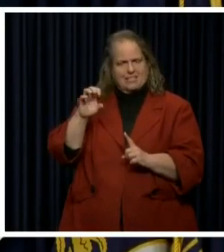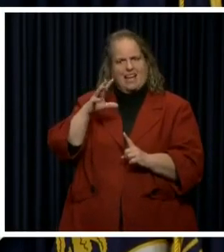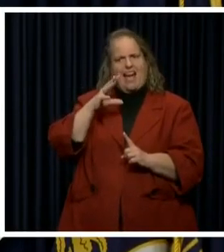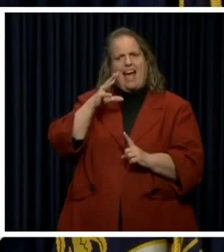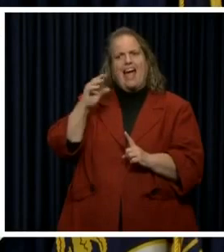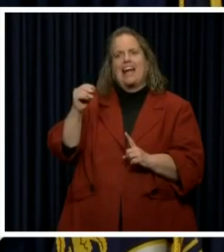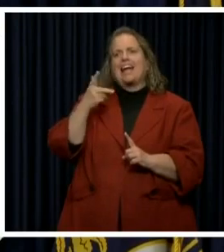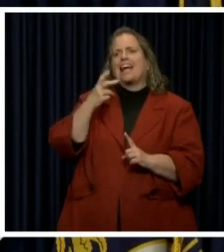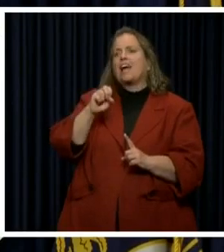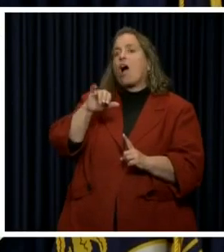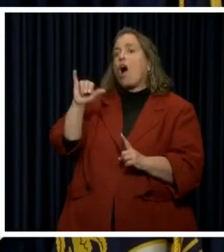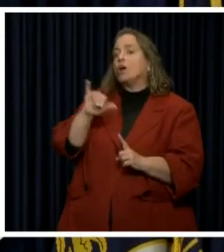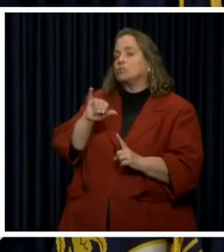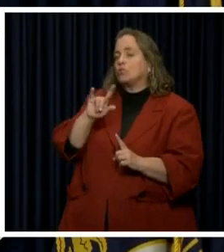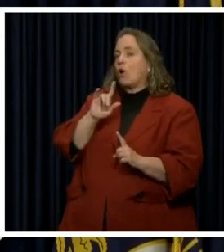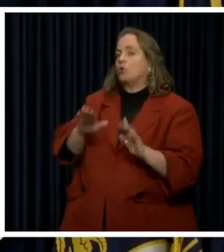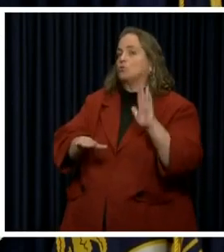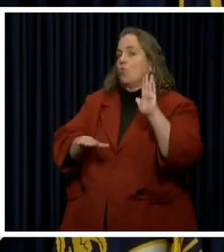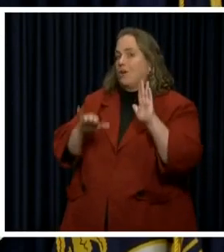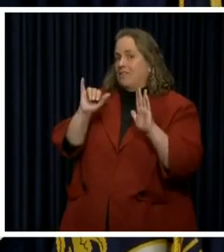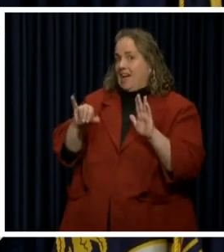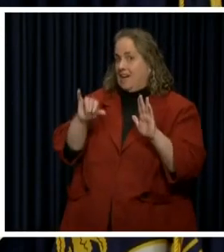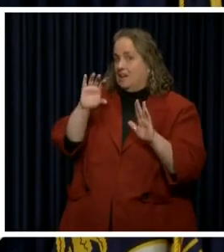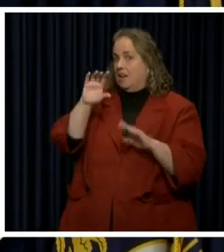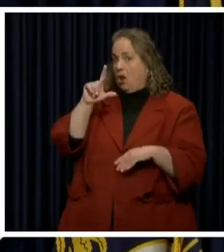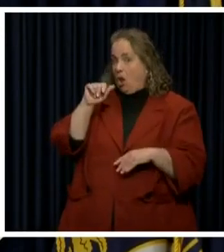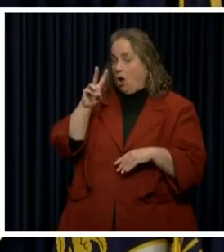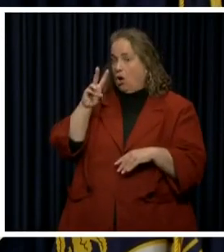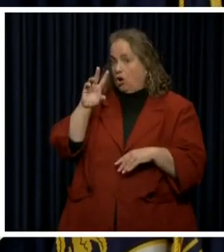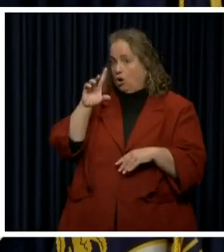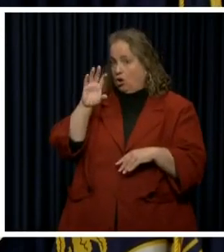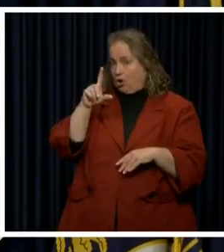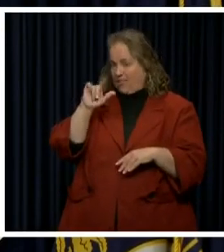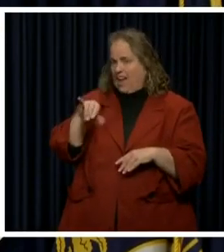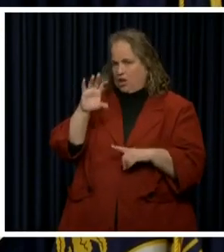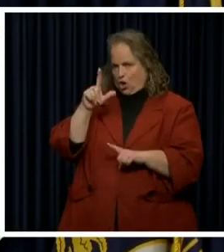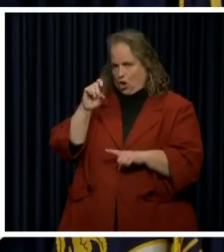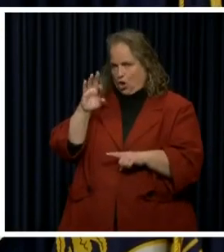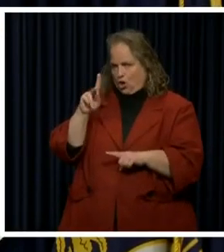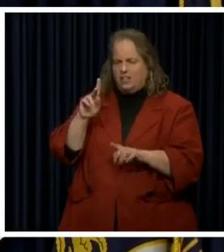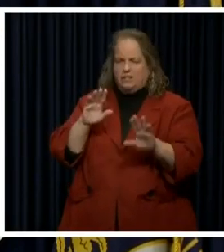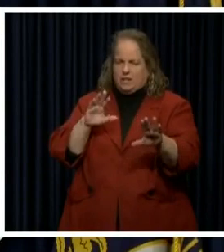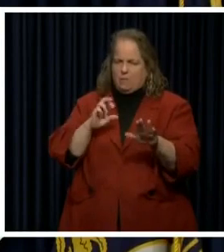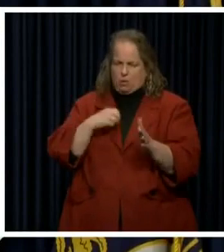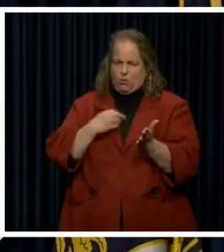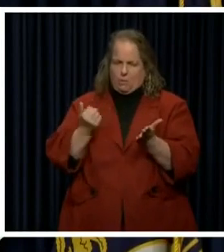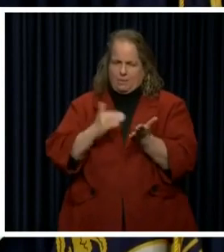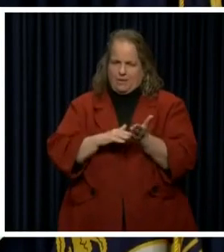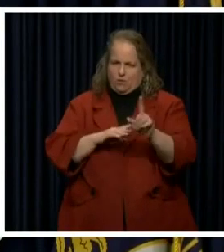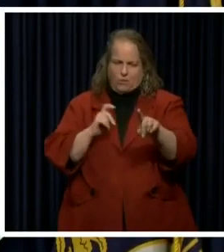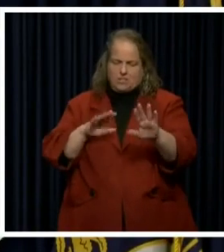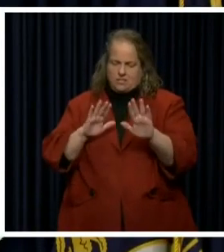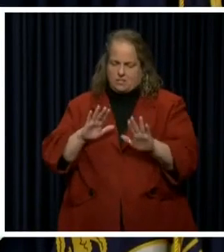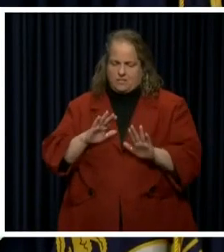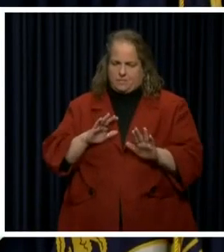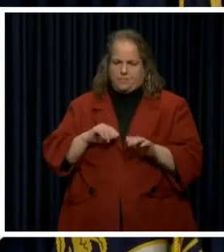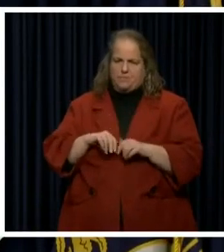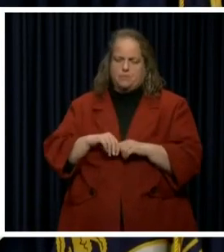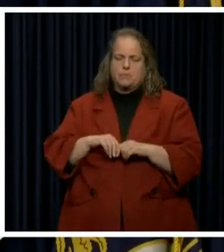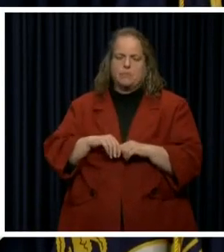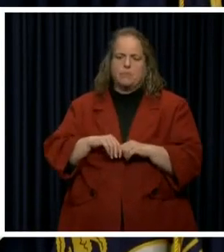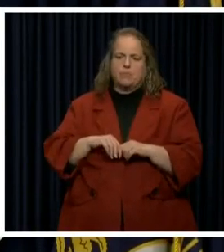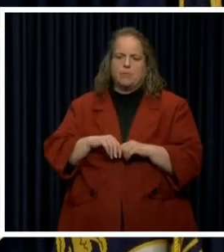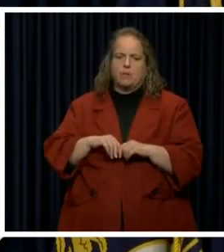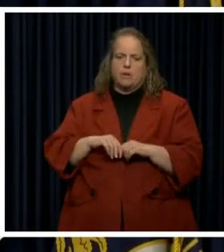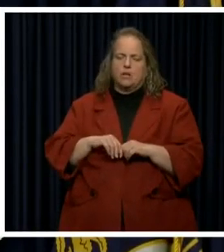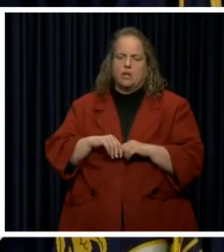have recused from a legal standpoint? Question. I'm gonna repeat the question so people don't think is